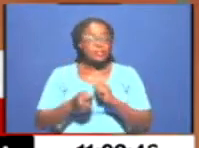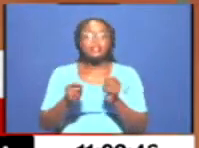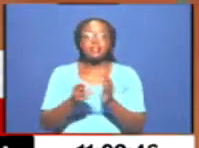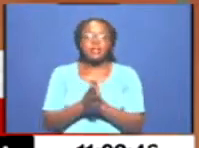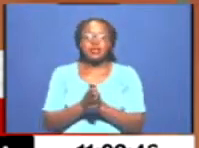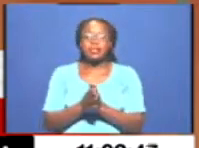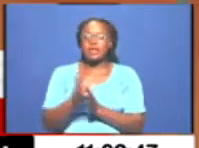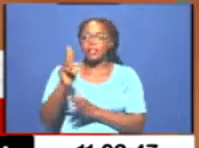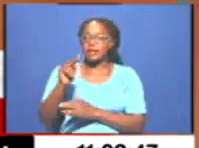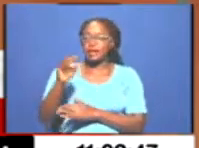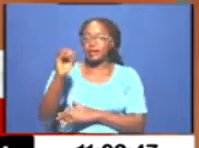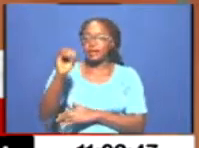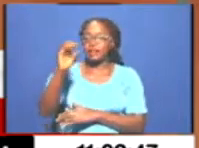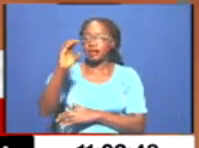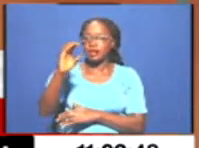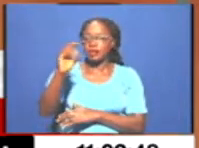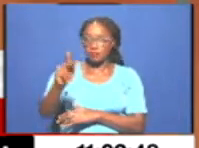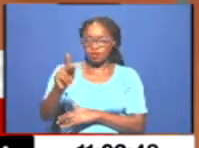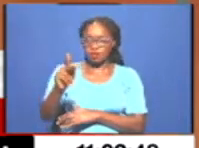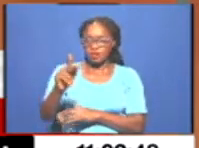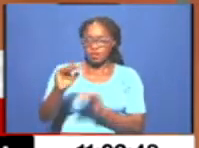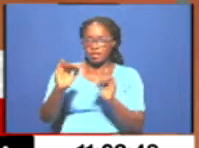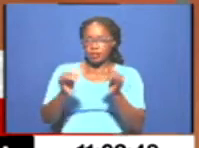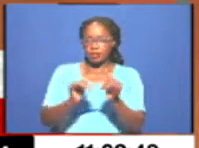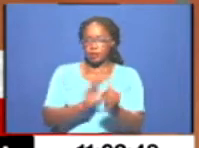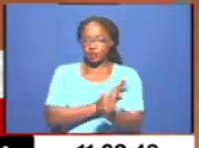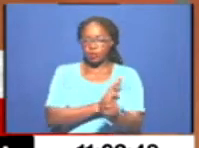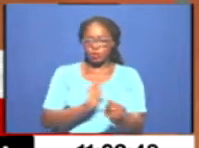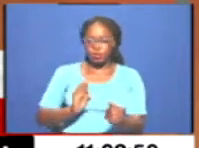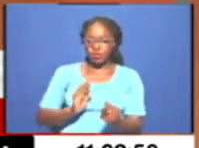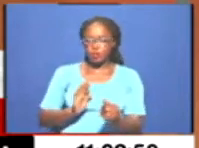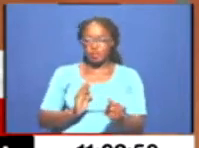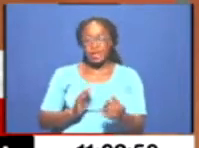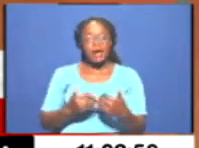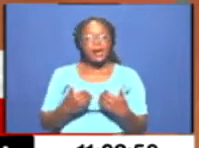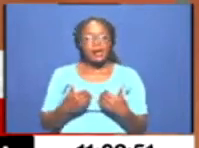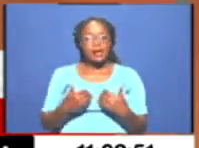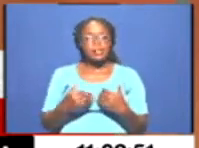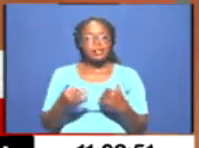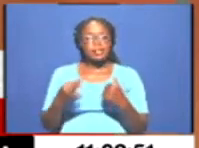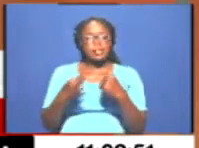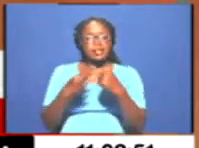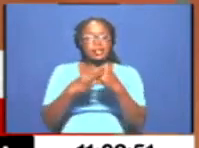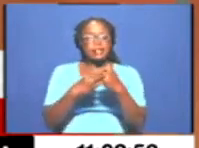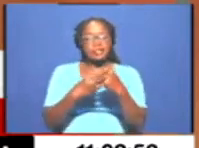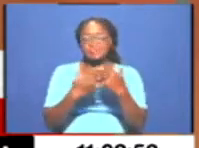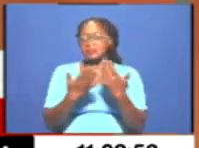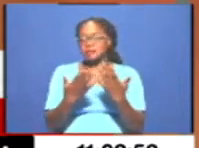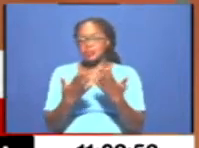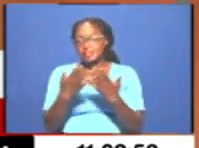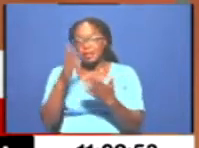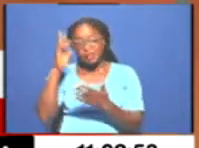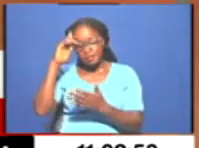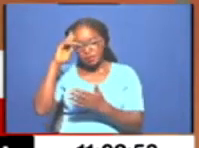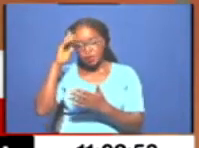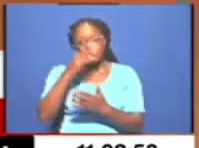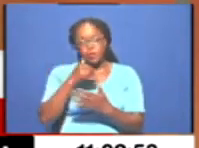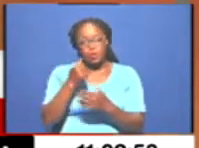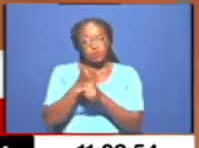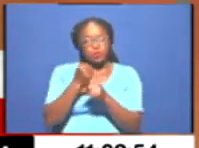Kenya. And the newly elected board has got an 8-point plan that they would like to see working